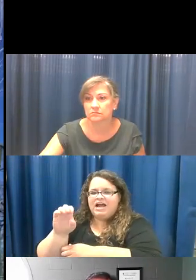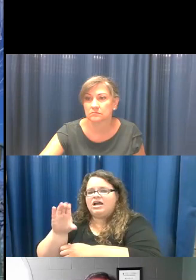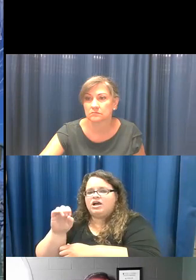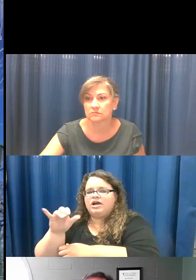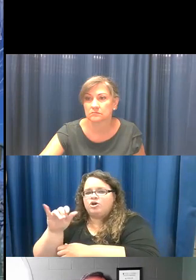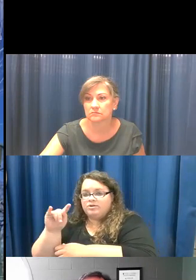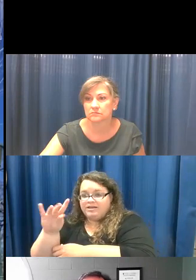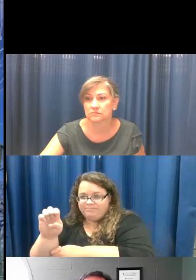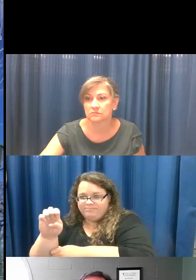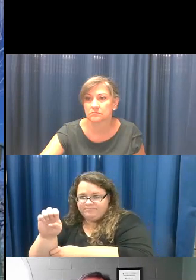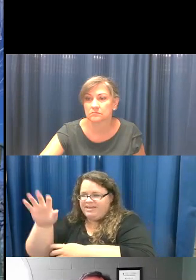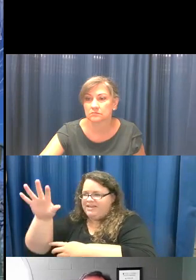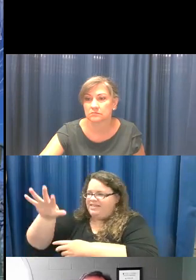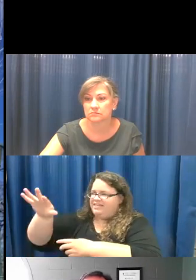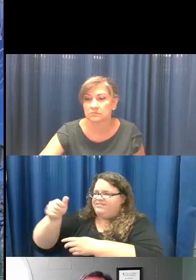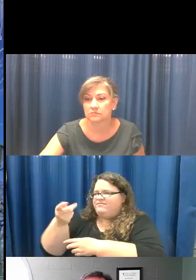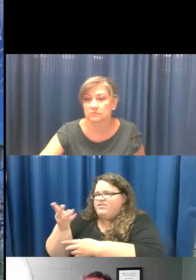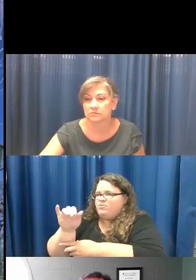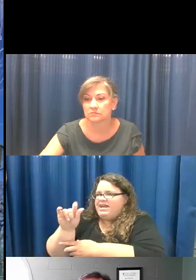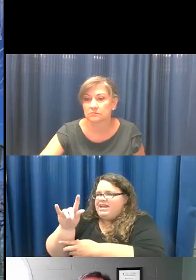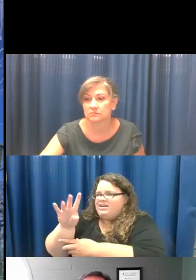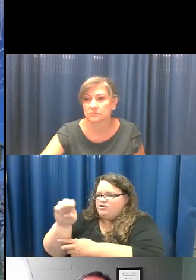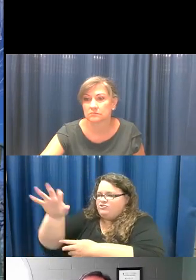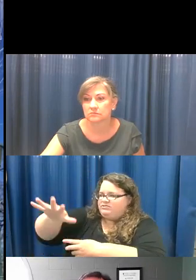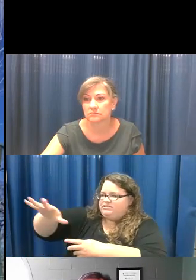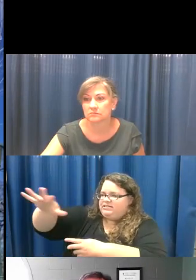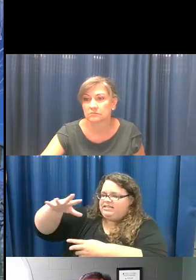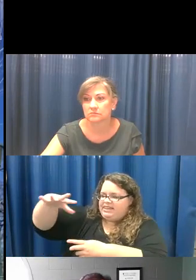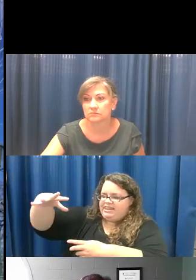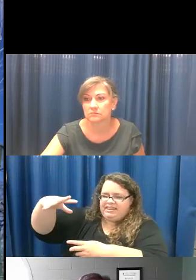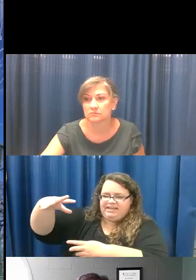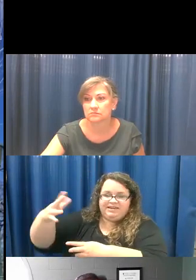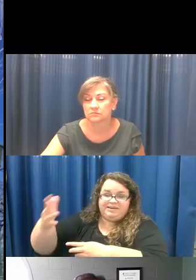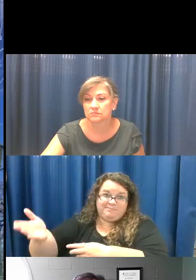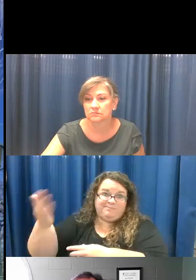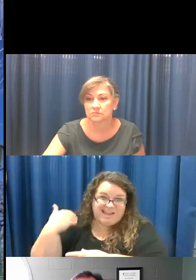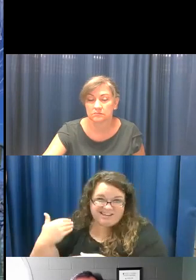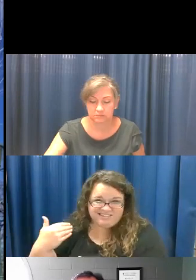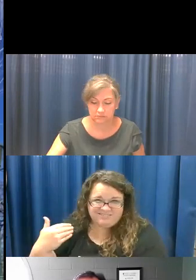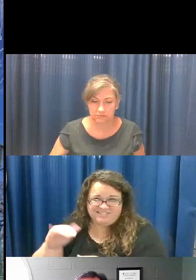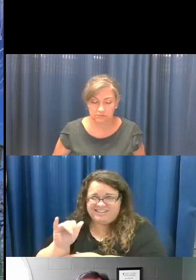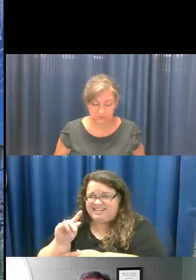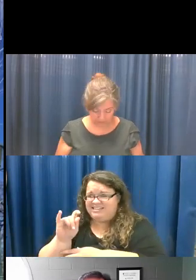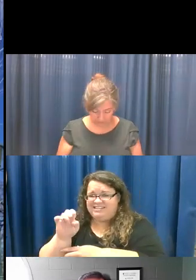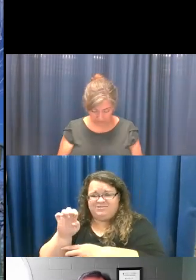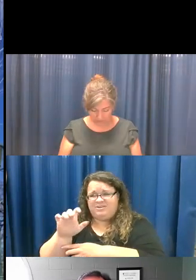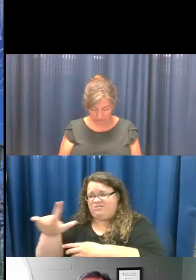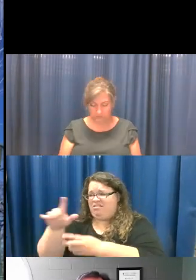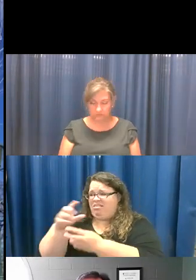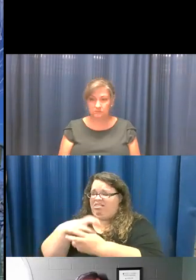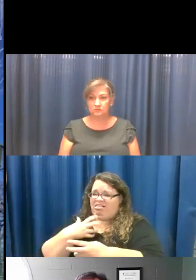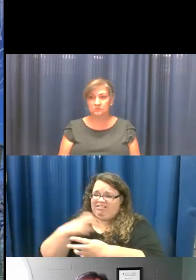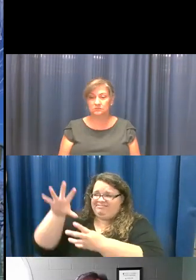acres of what was sort of basically I would describe as previously industrial wasteland along the east edge